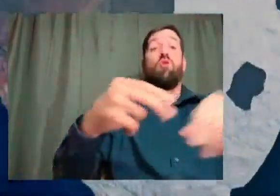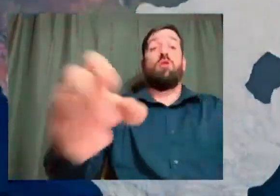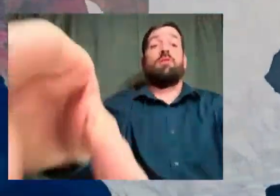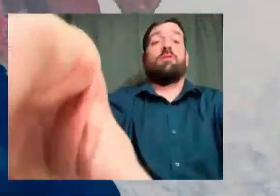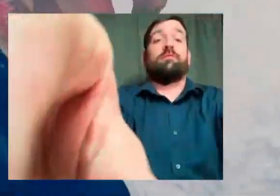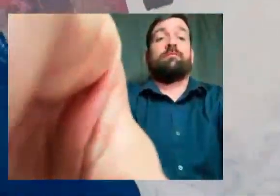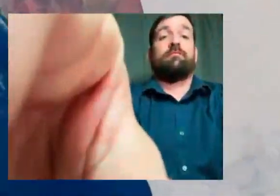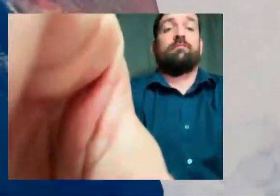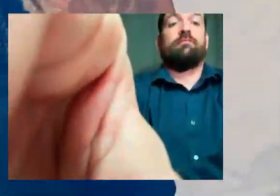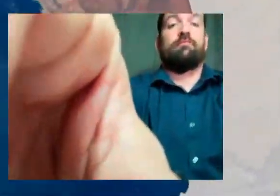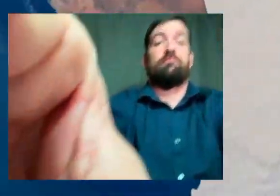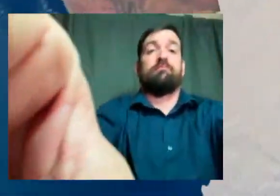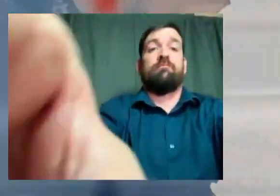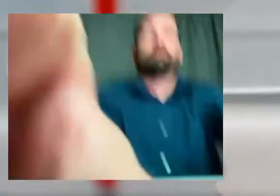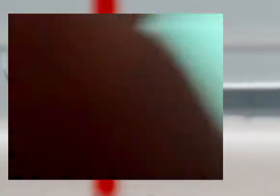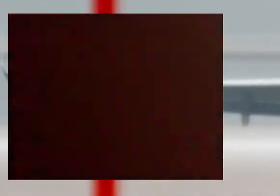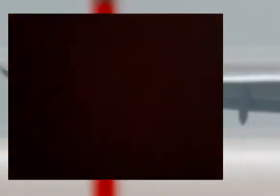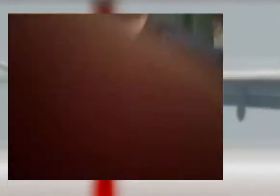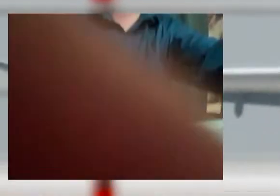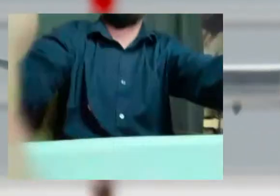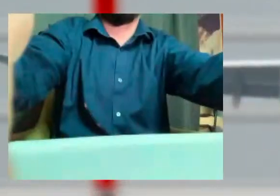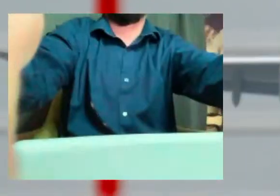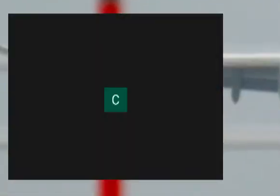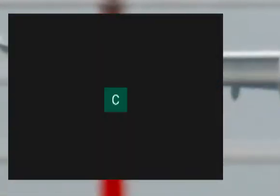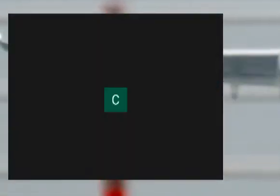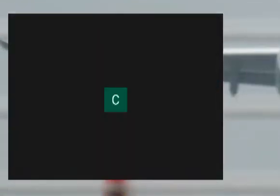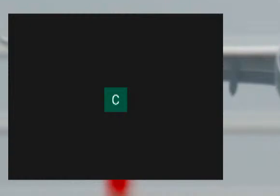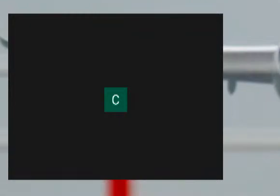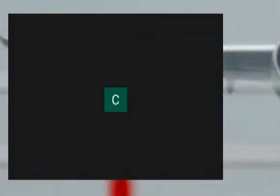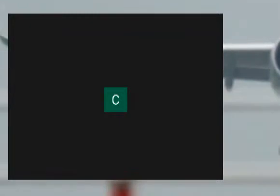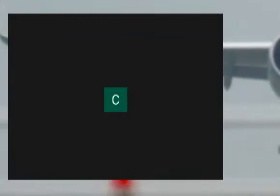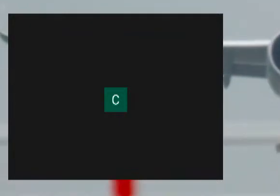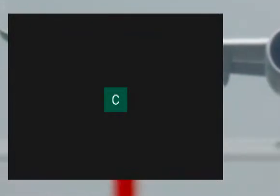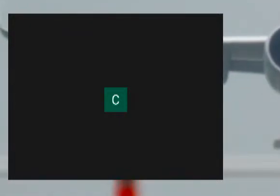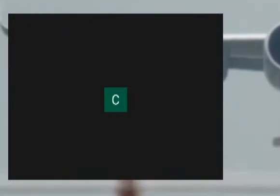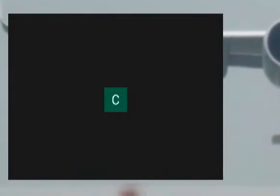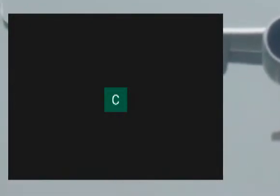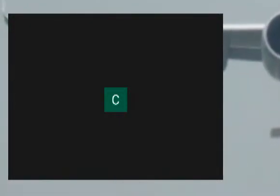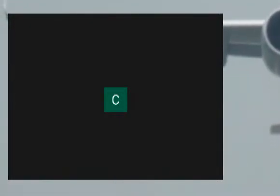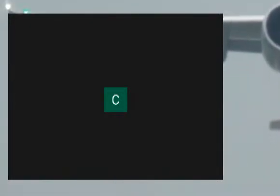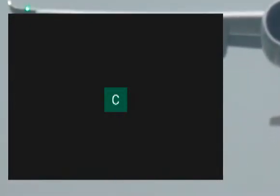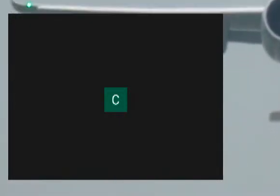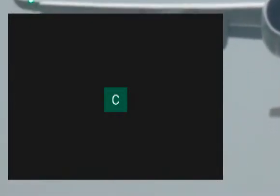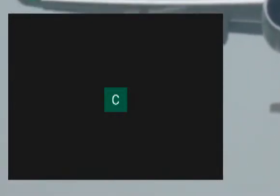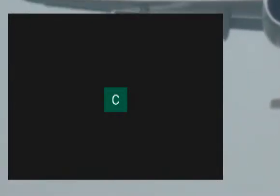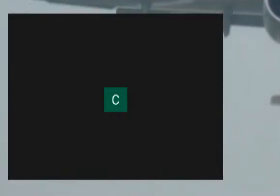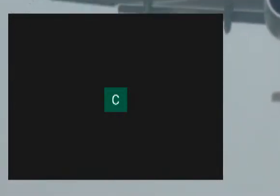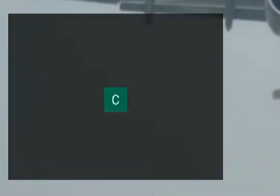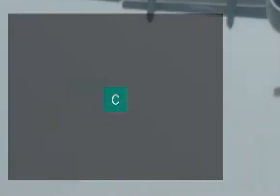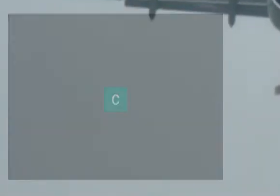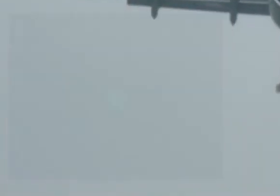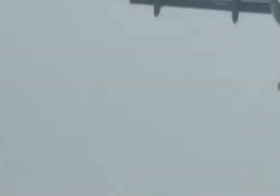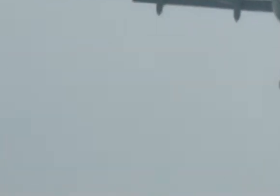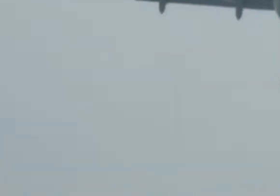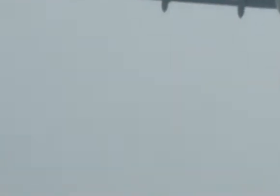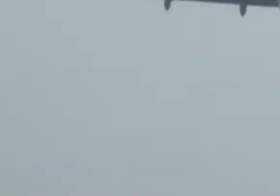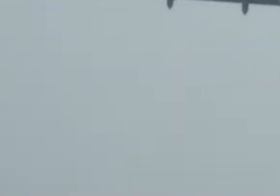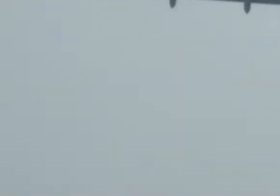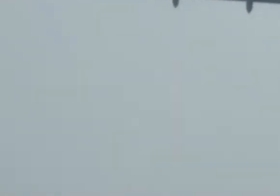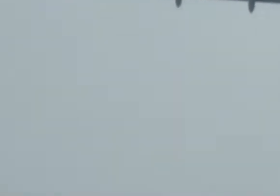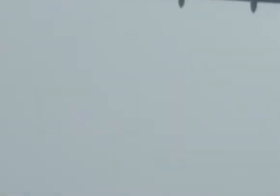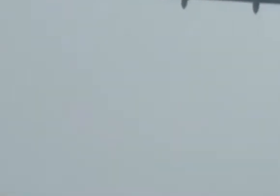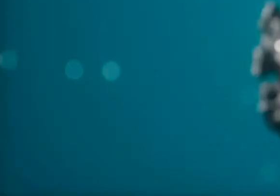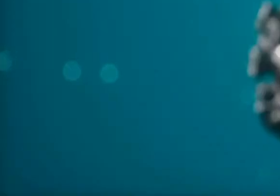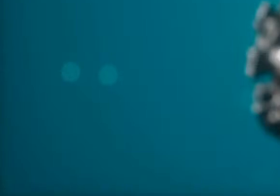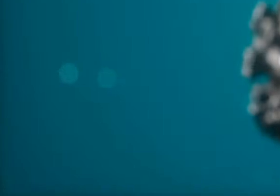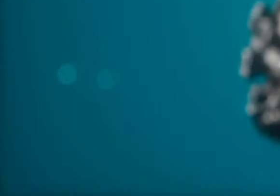and its origins come from South Africa. So to give you kind of an example of the impact it's having already, as we're learning more and more, this weekend alone, 13 out